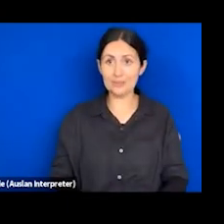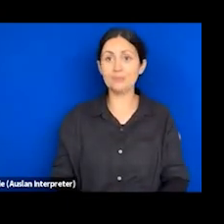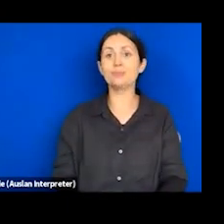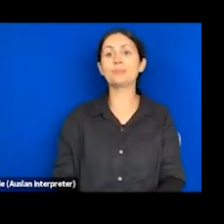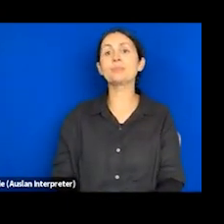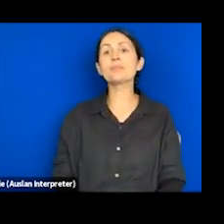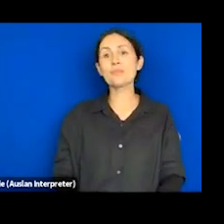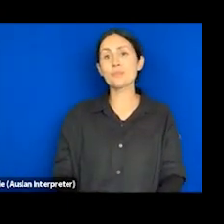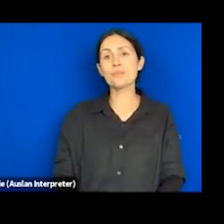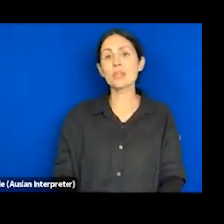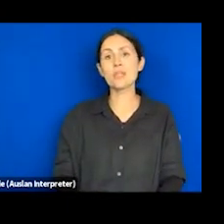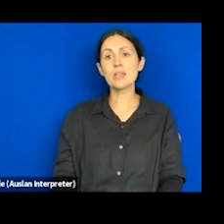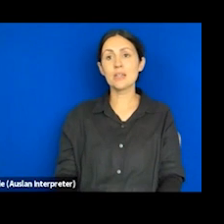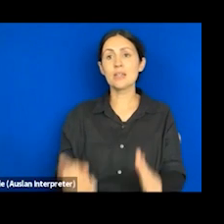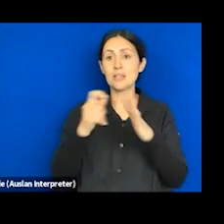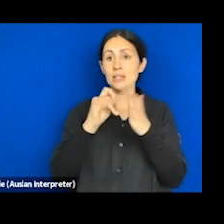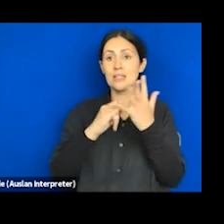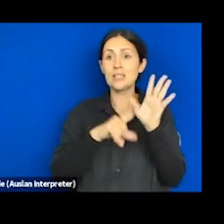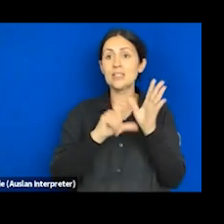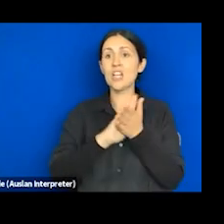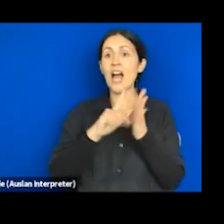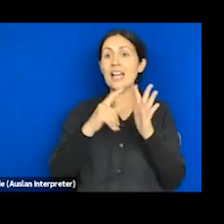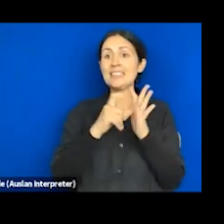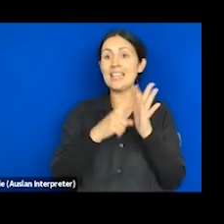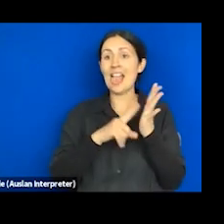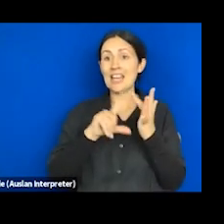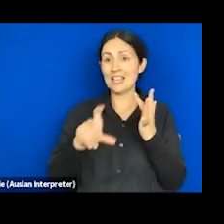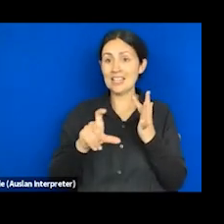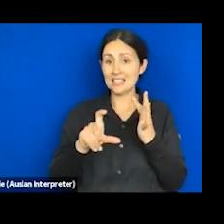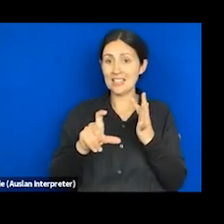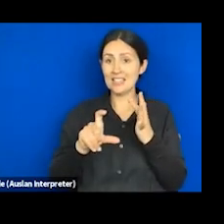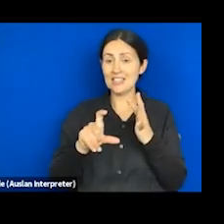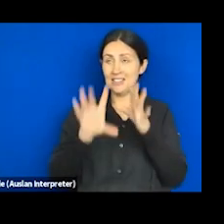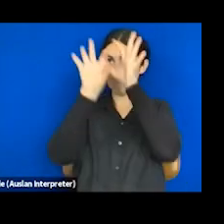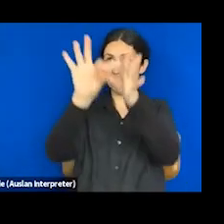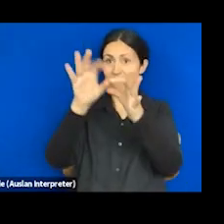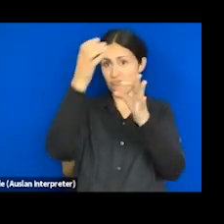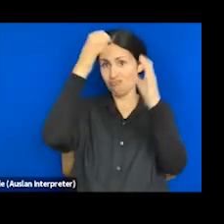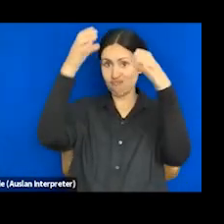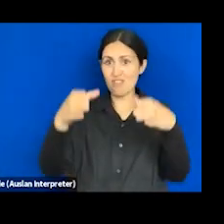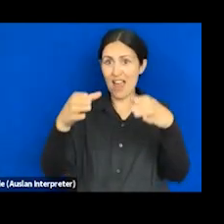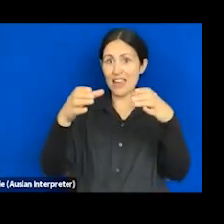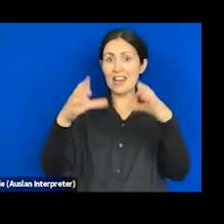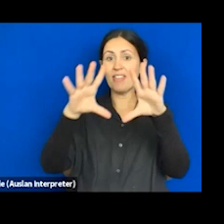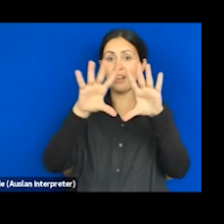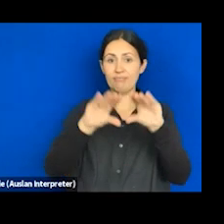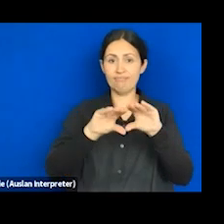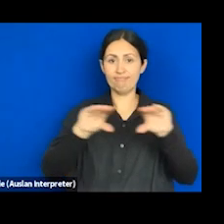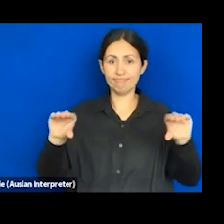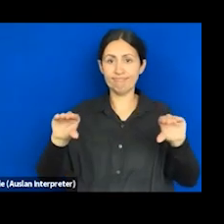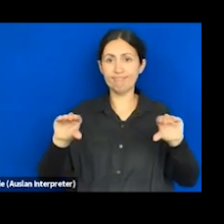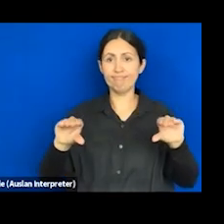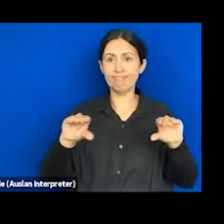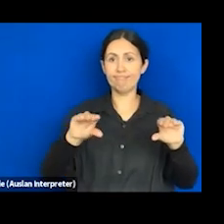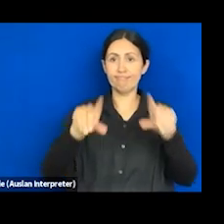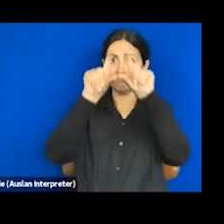point being that psychedelics target this high-level aspect of brain and break it down transiently under the drug, and actually